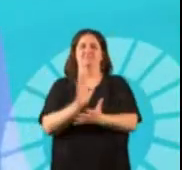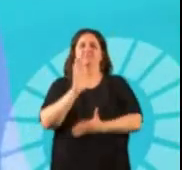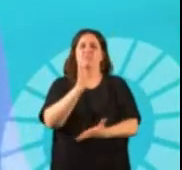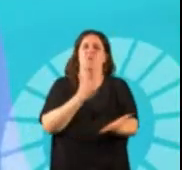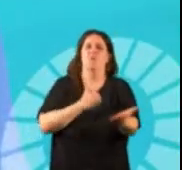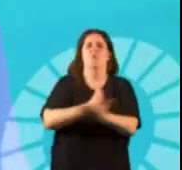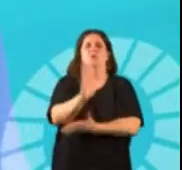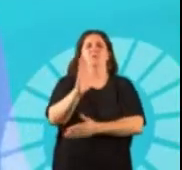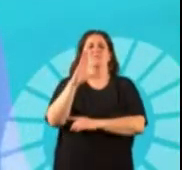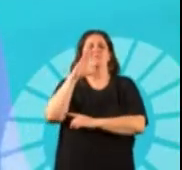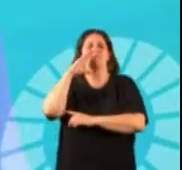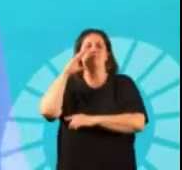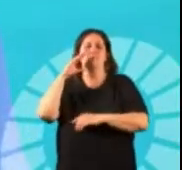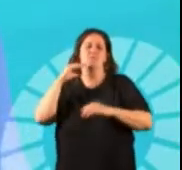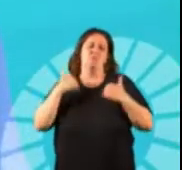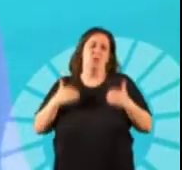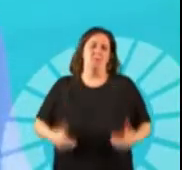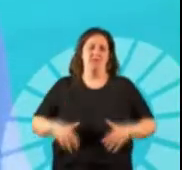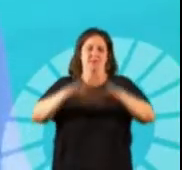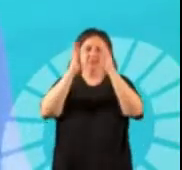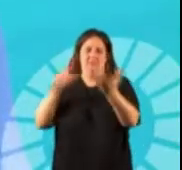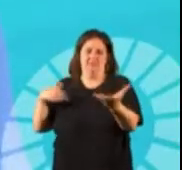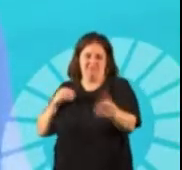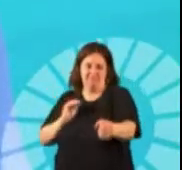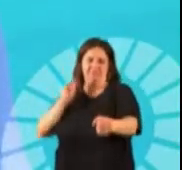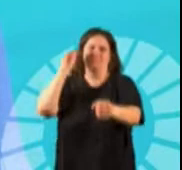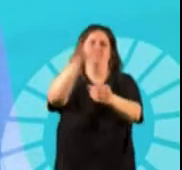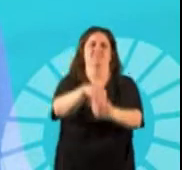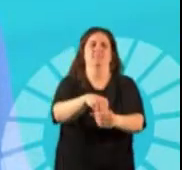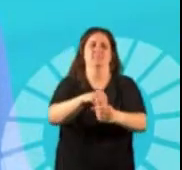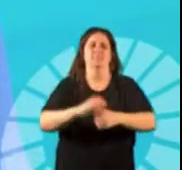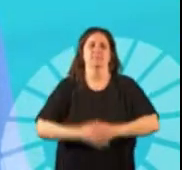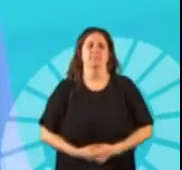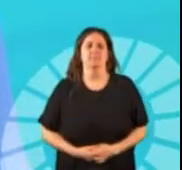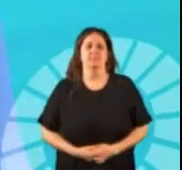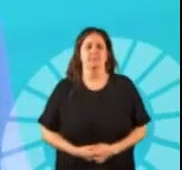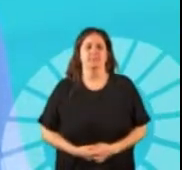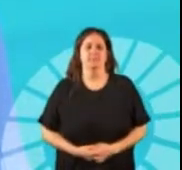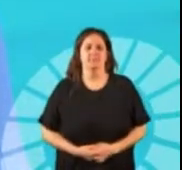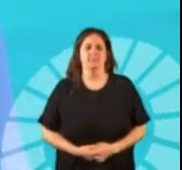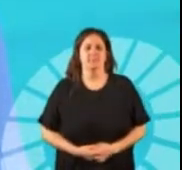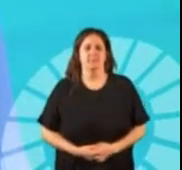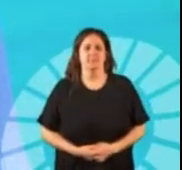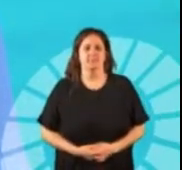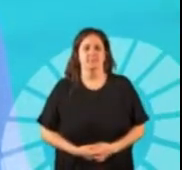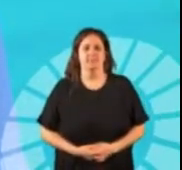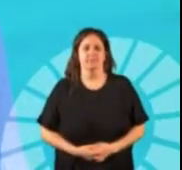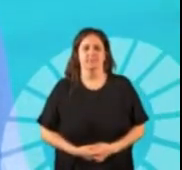close the digital gender gap, create safe digital spaces, and ensure an equal